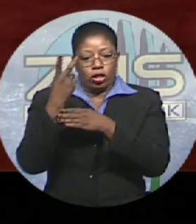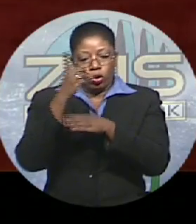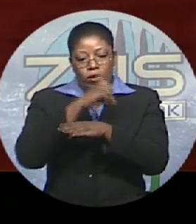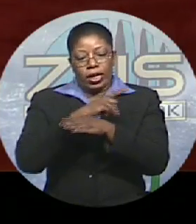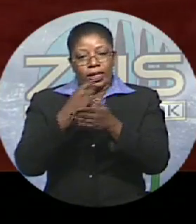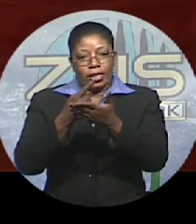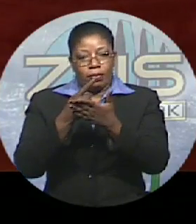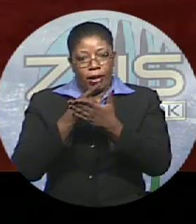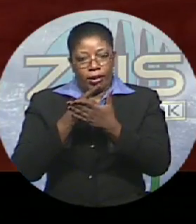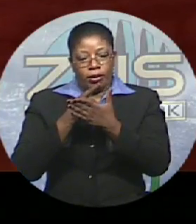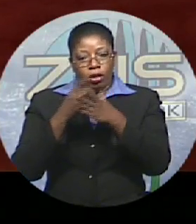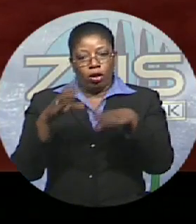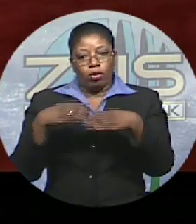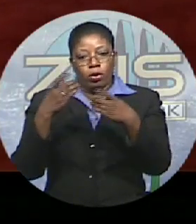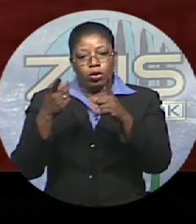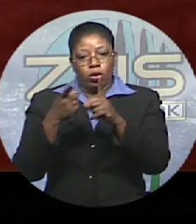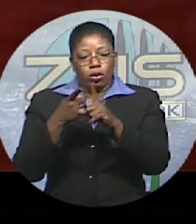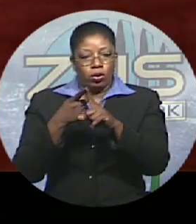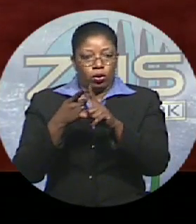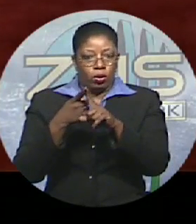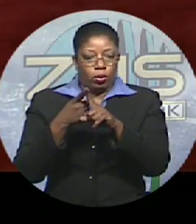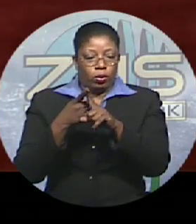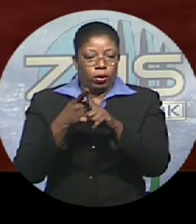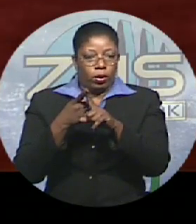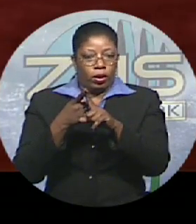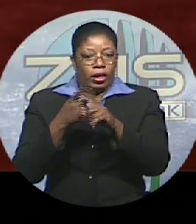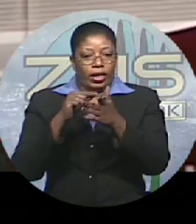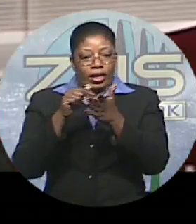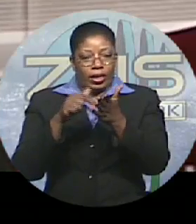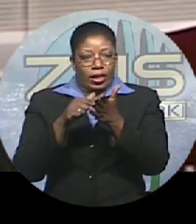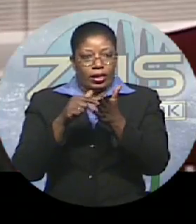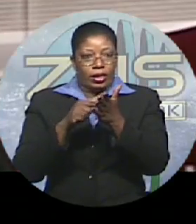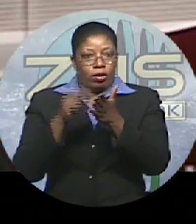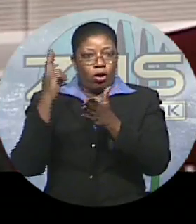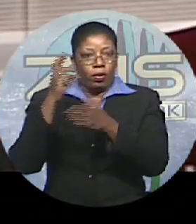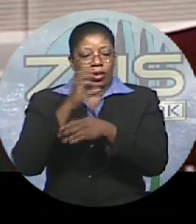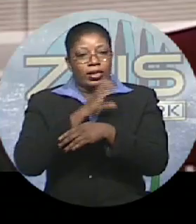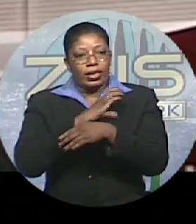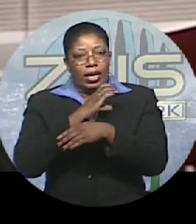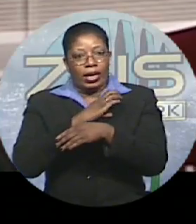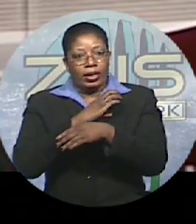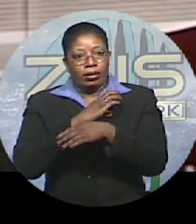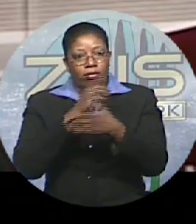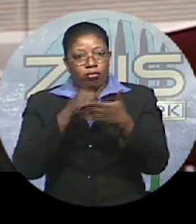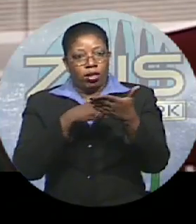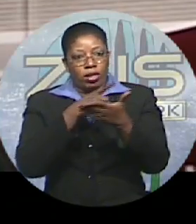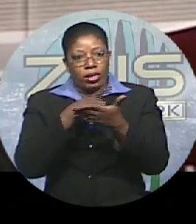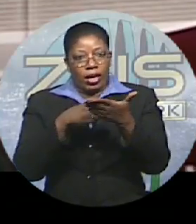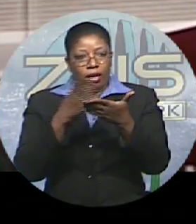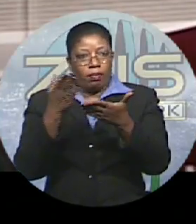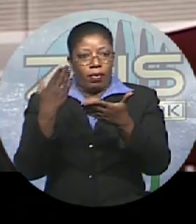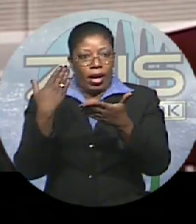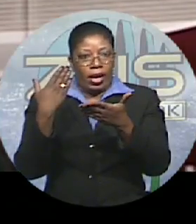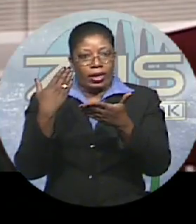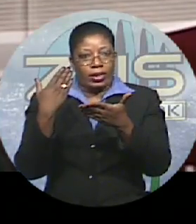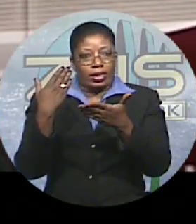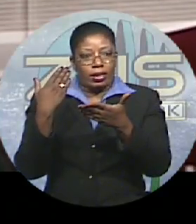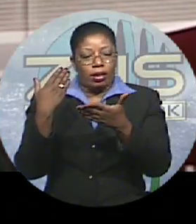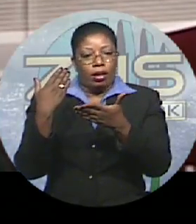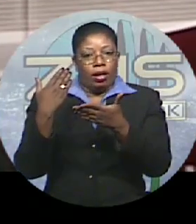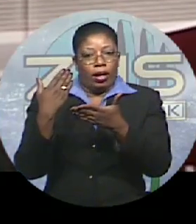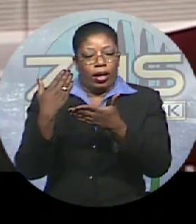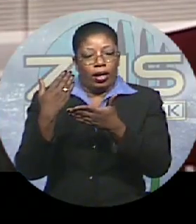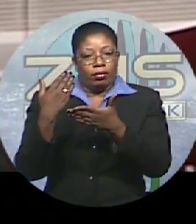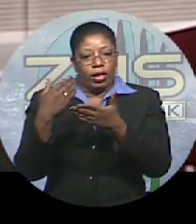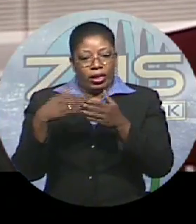Among those contributions to debate was Senator Robin Lyons, who criticized the previous administration for, quote, leaving the